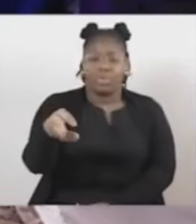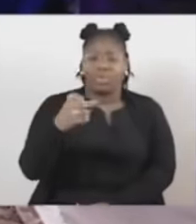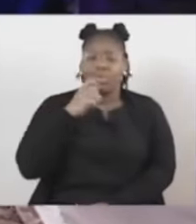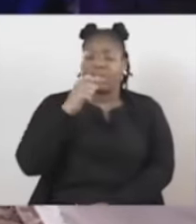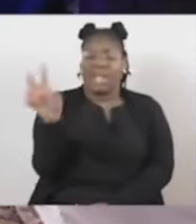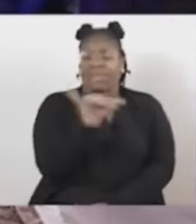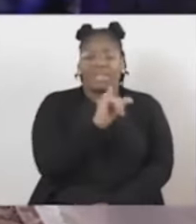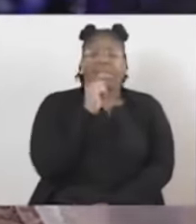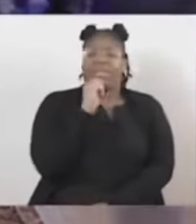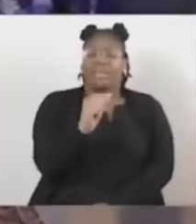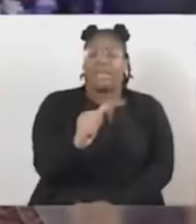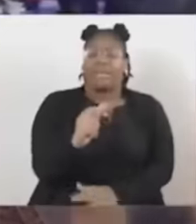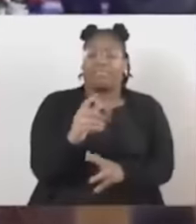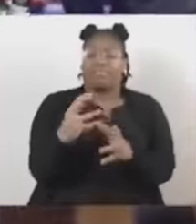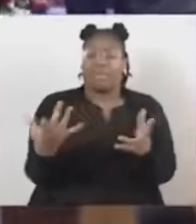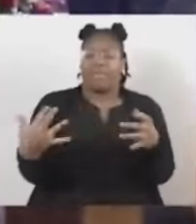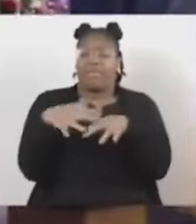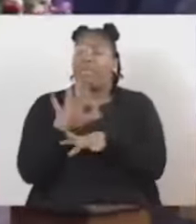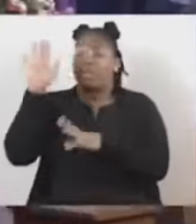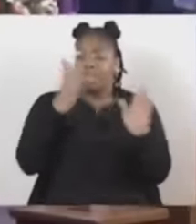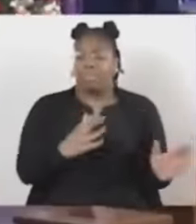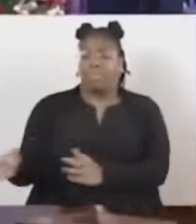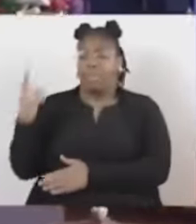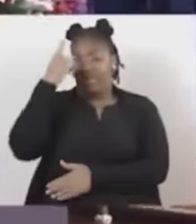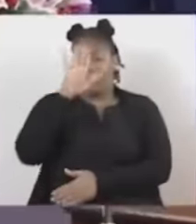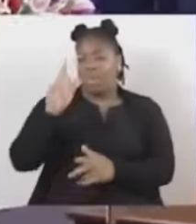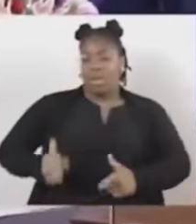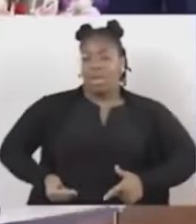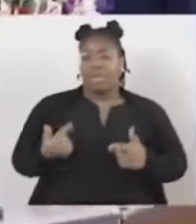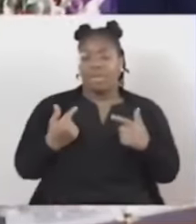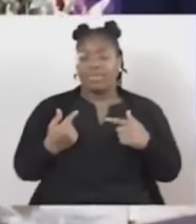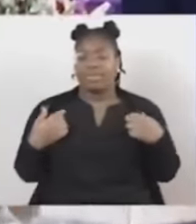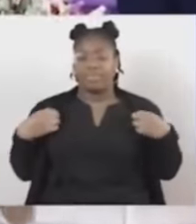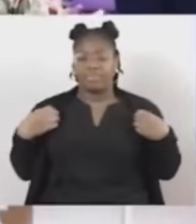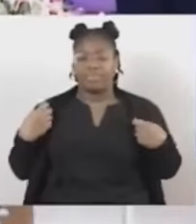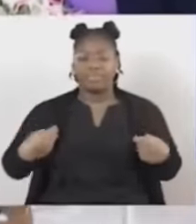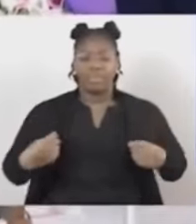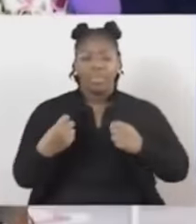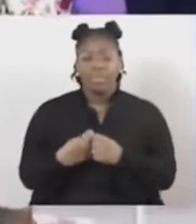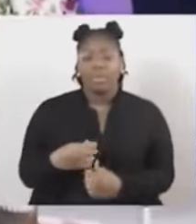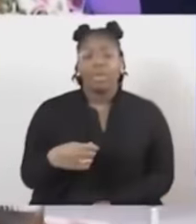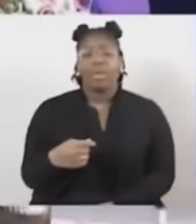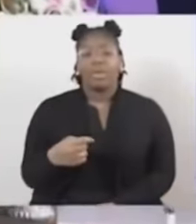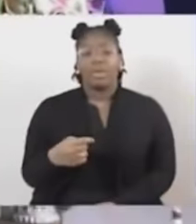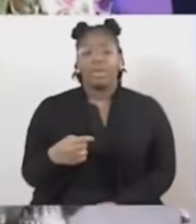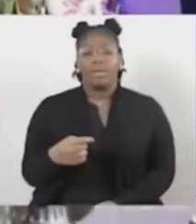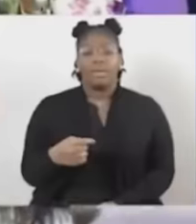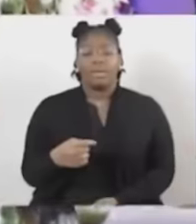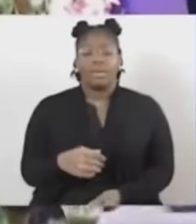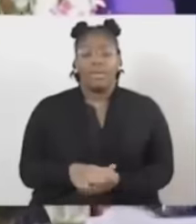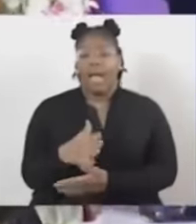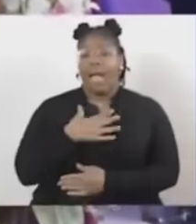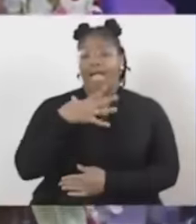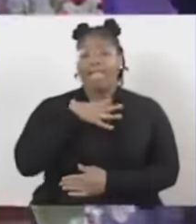I'm a Mission Impossible man. I love watching the Mission Impossible movies. Why are you laughing at me? I like Mission Impossible, you know. You choose to accept this mission. I